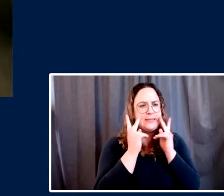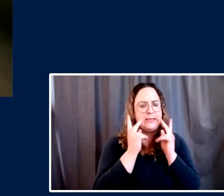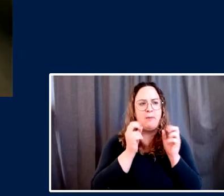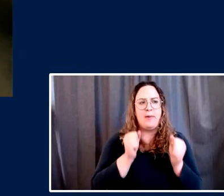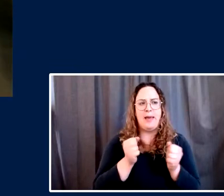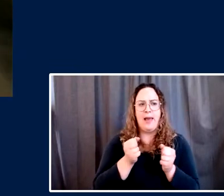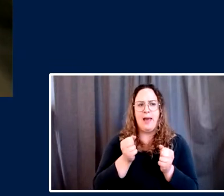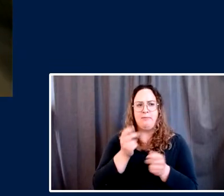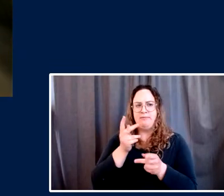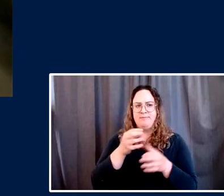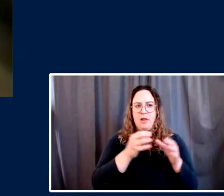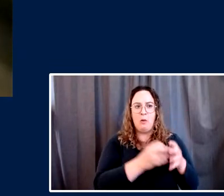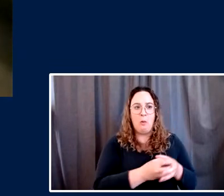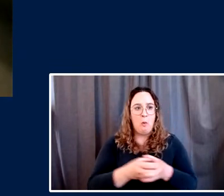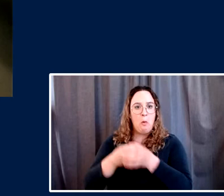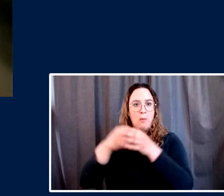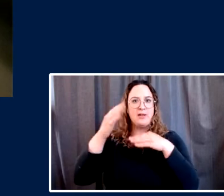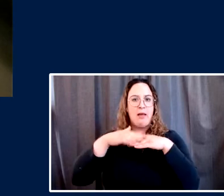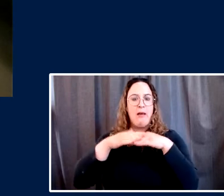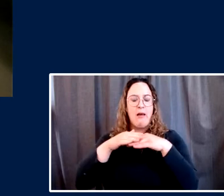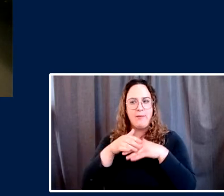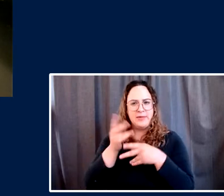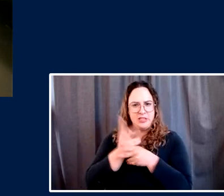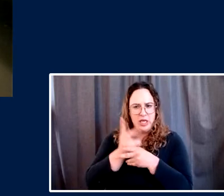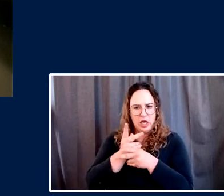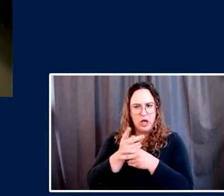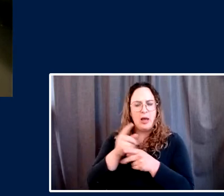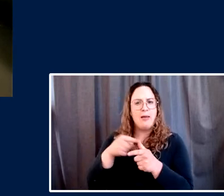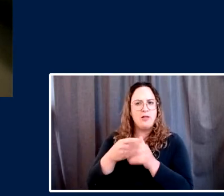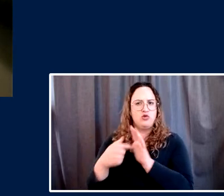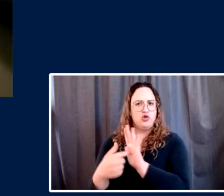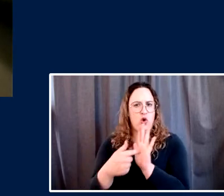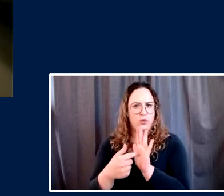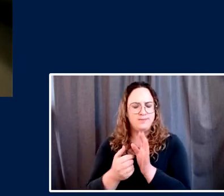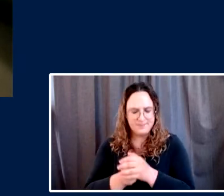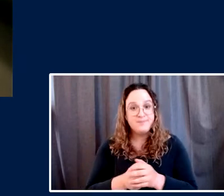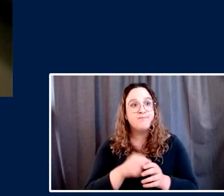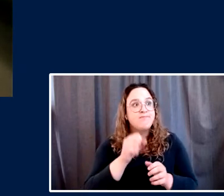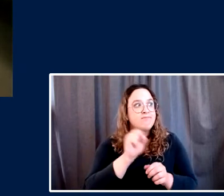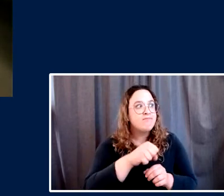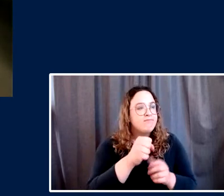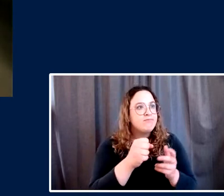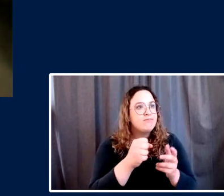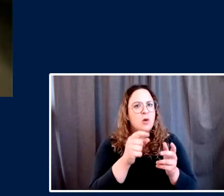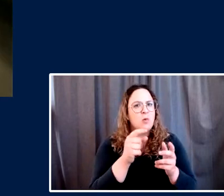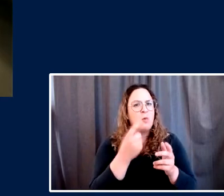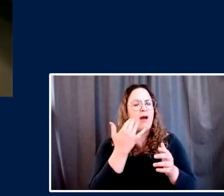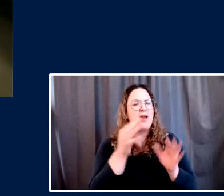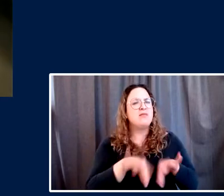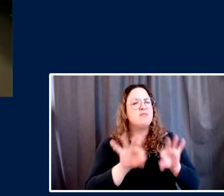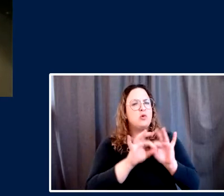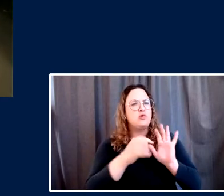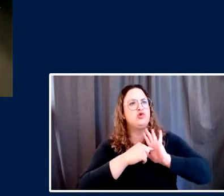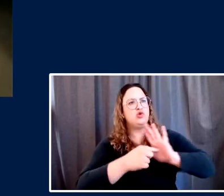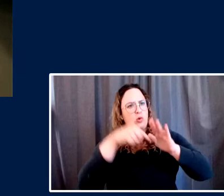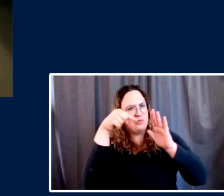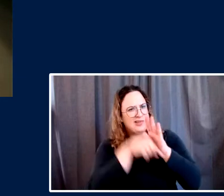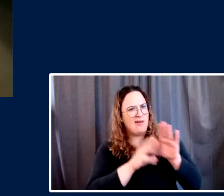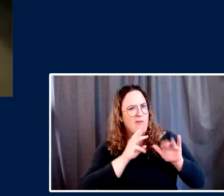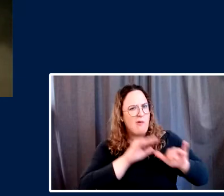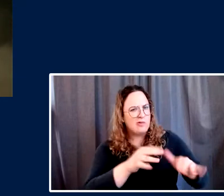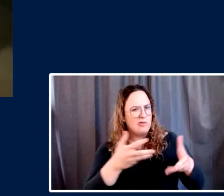the importance or the significance of showcasing the deep? It's important to us to showcase the deep